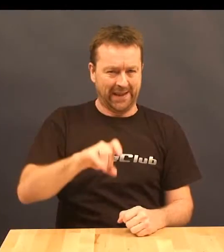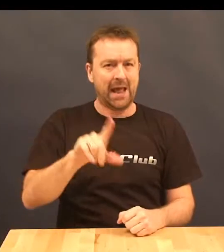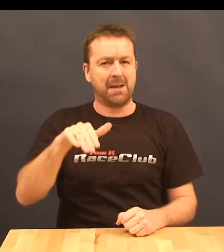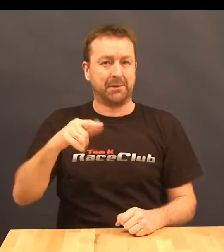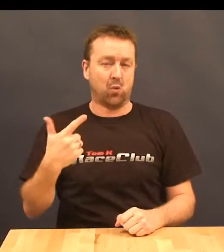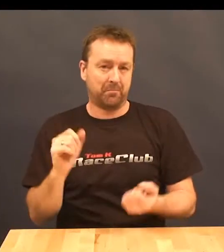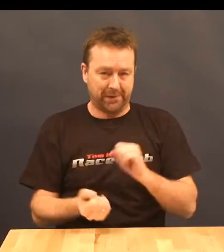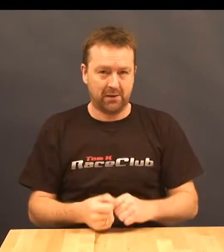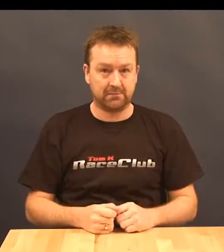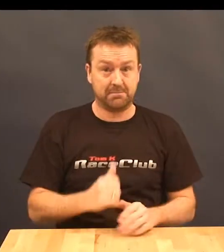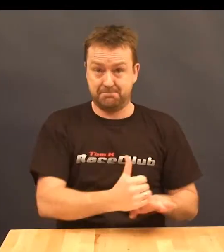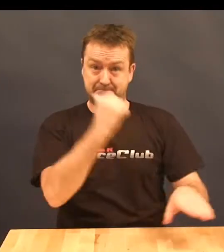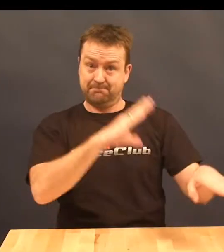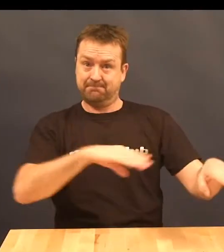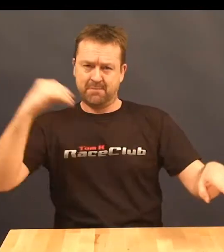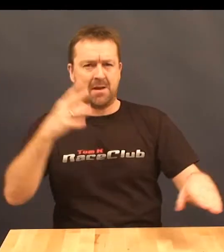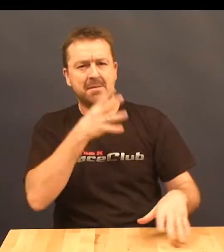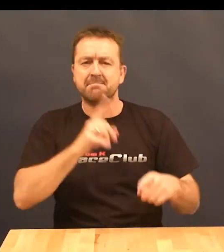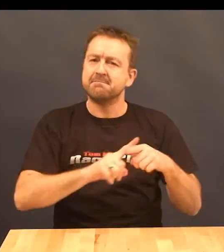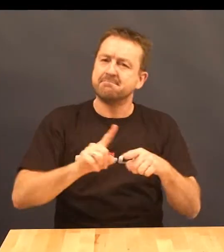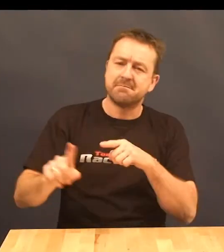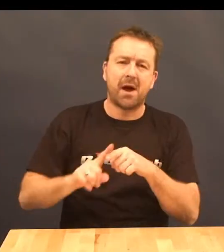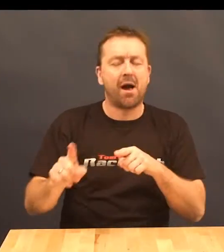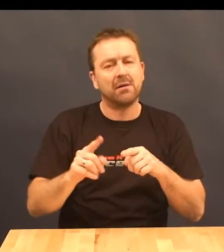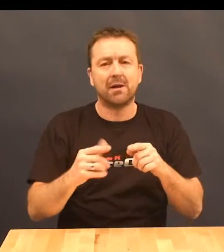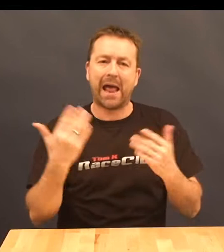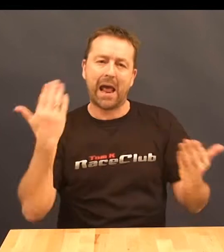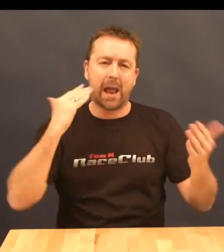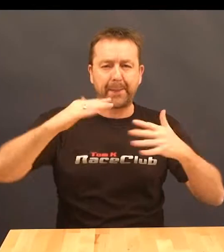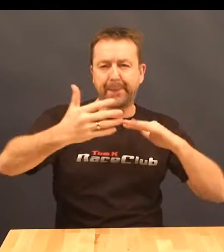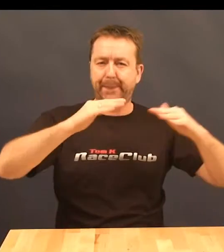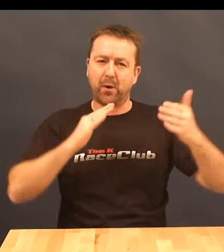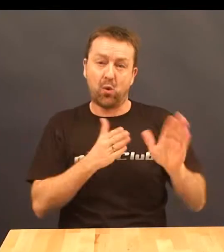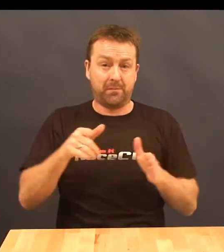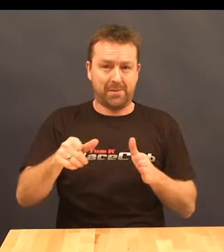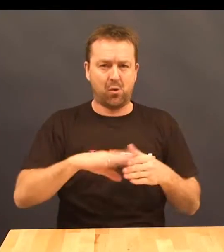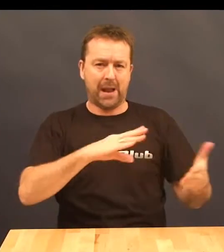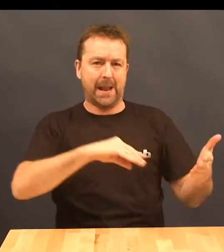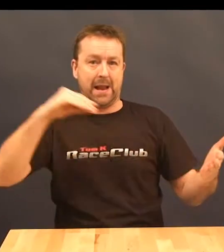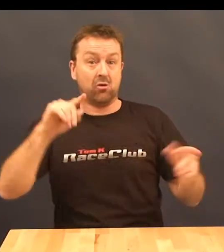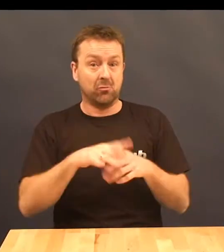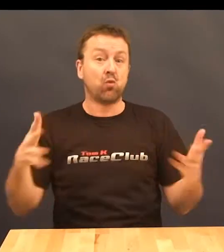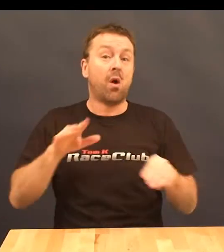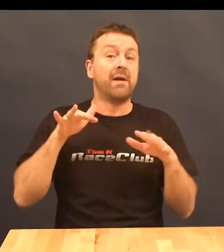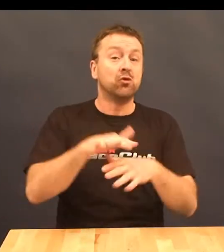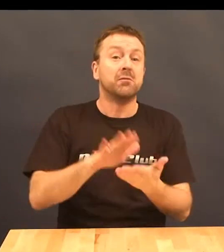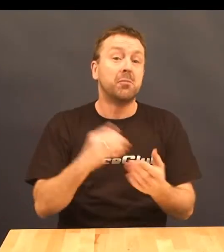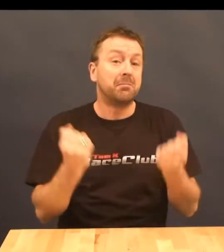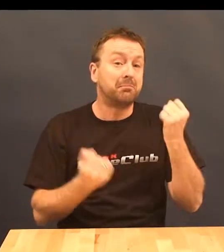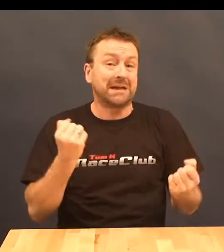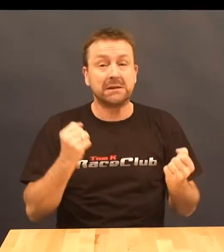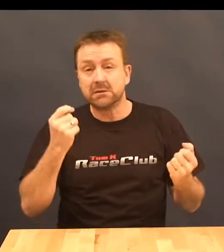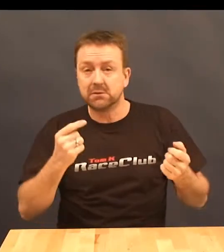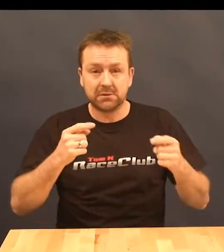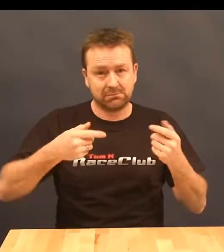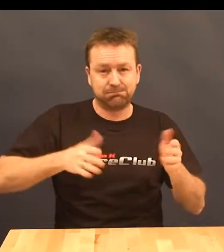car. There's a lot of aerodynamic devices on this tail that have a large influence on the performance of the car. The first one